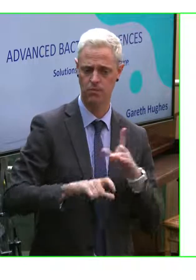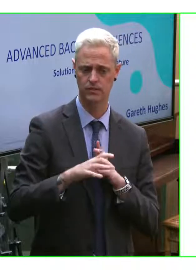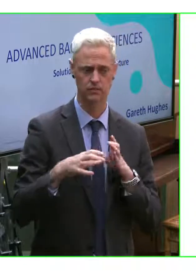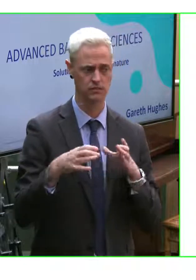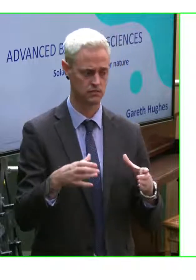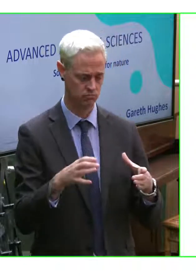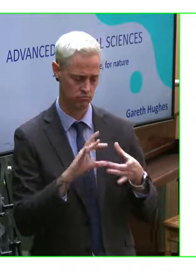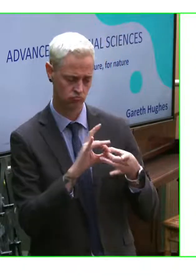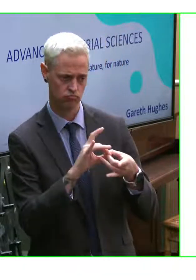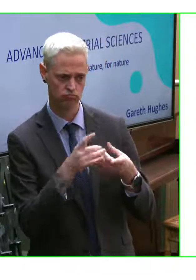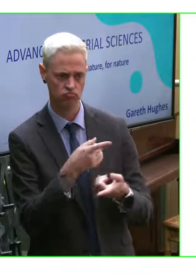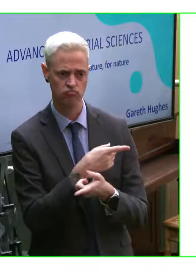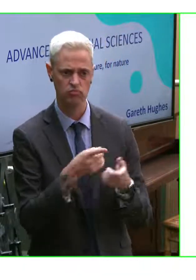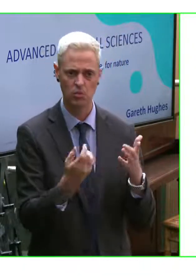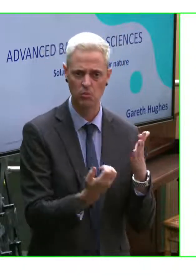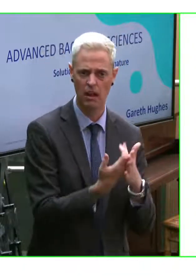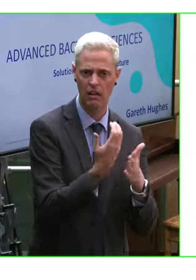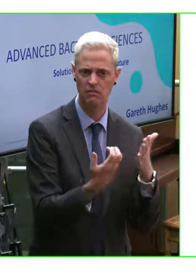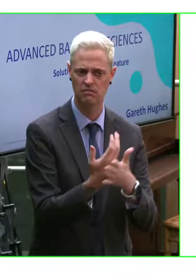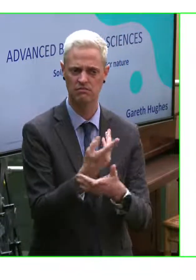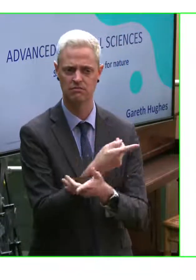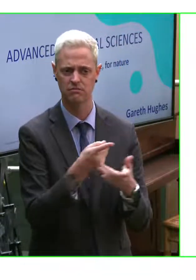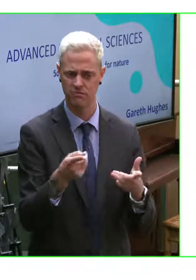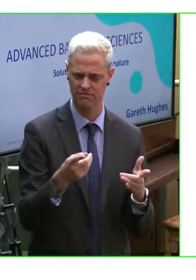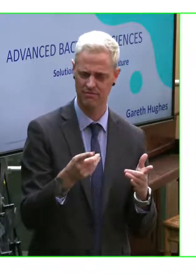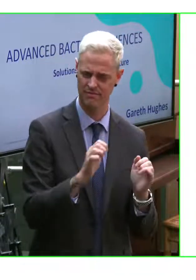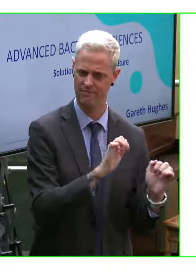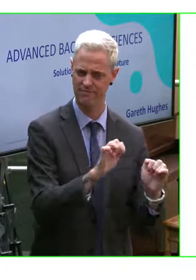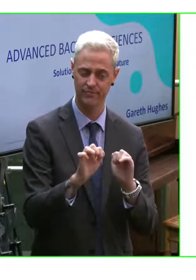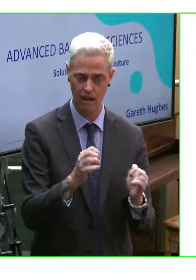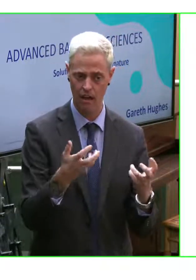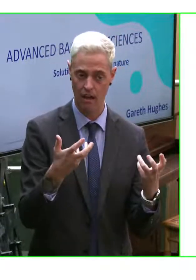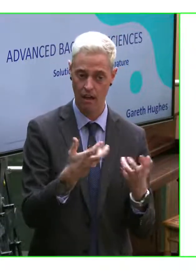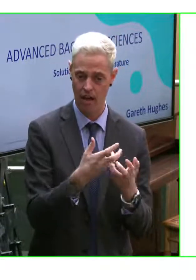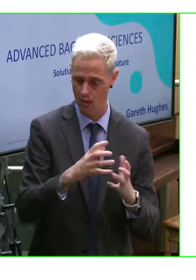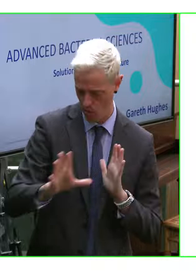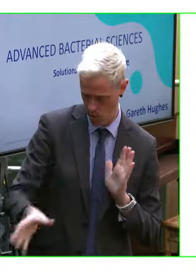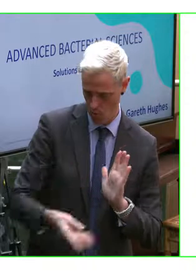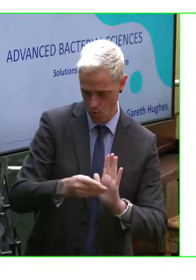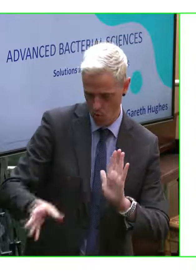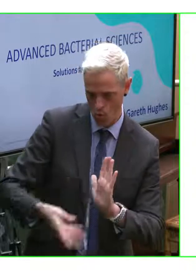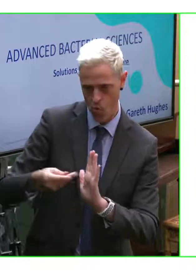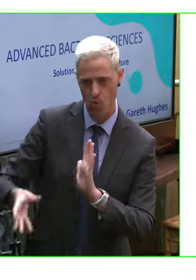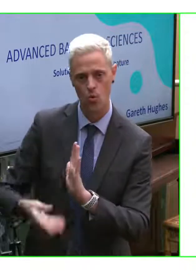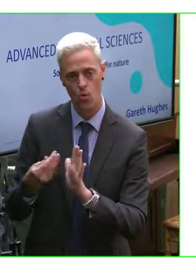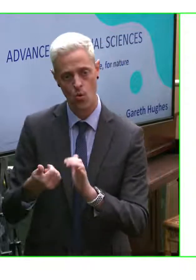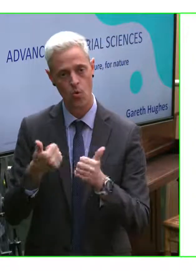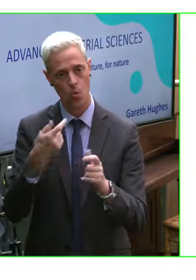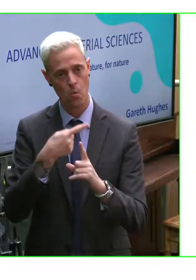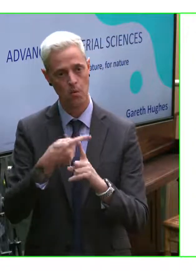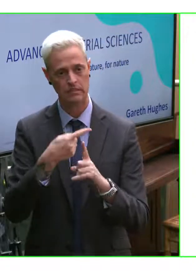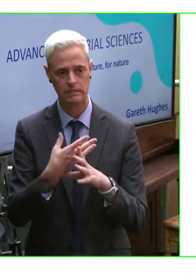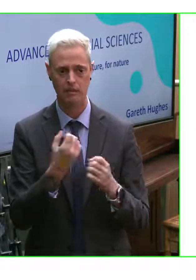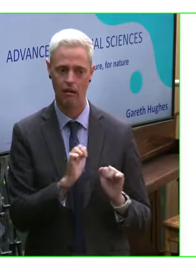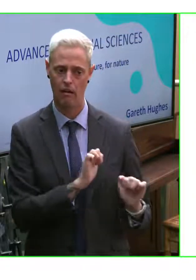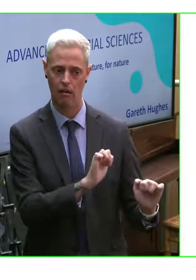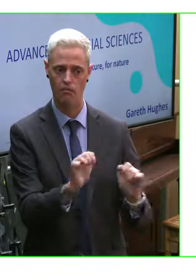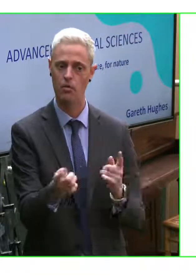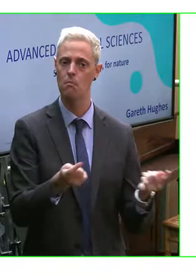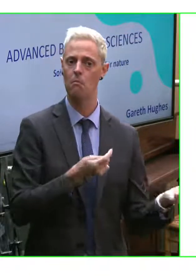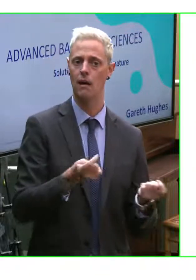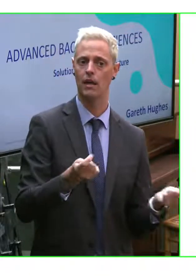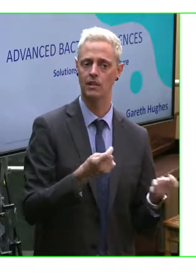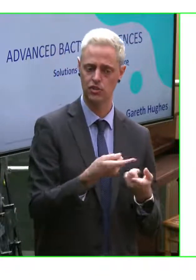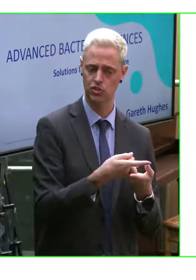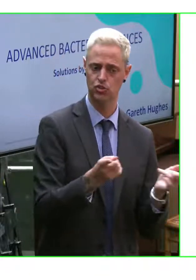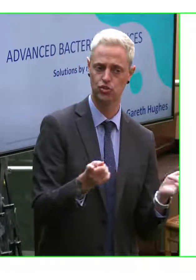with plants and the agronomists to find ways of helping plants take up more of the good stuff and manage that better, manage